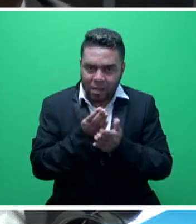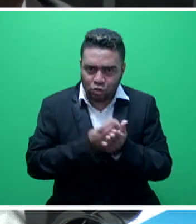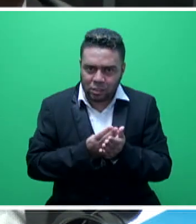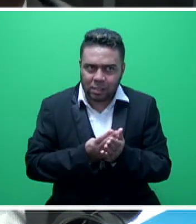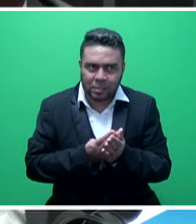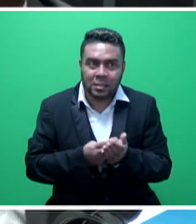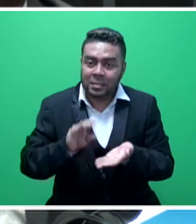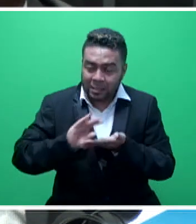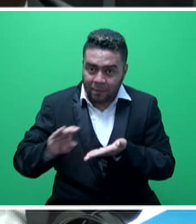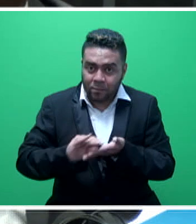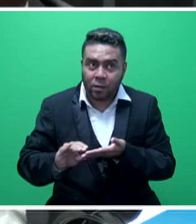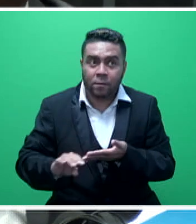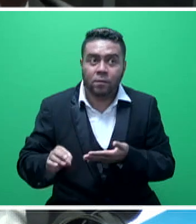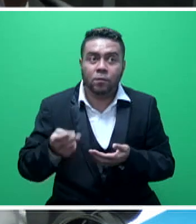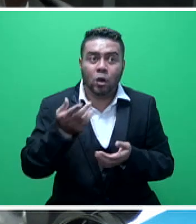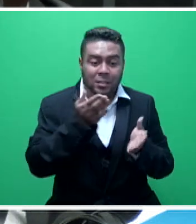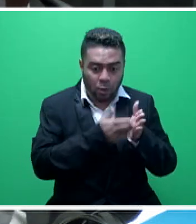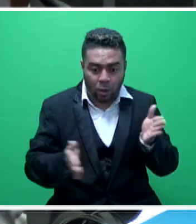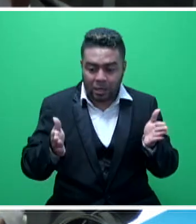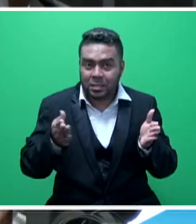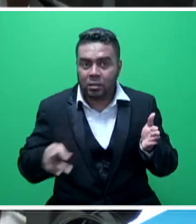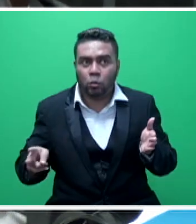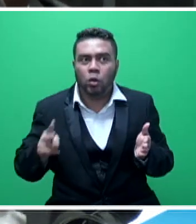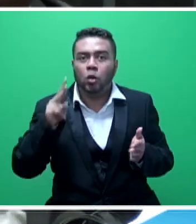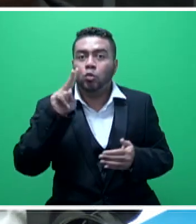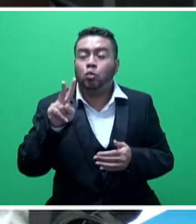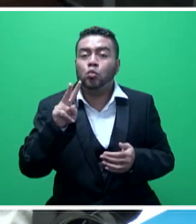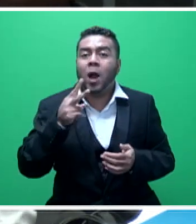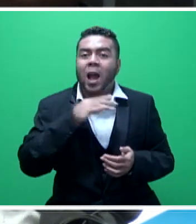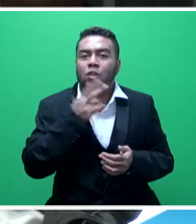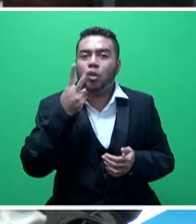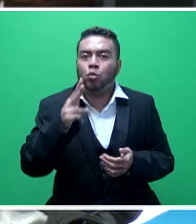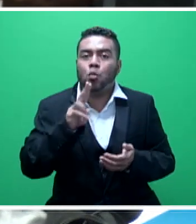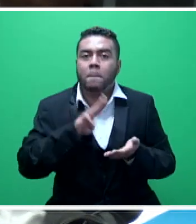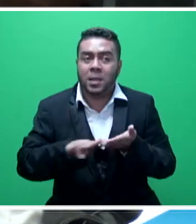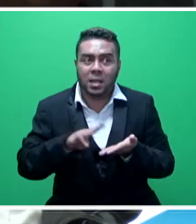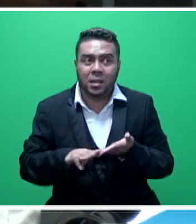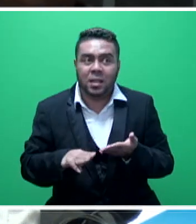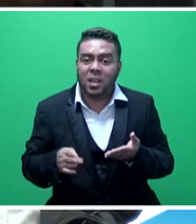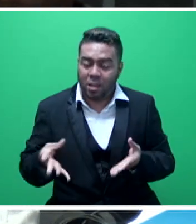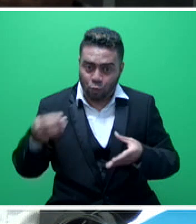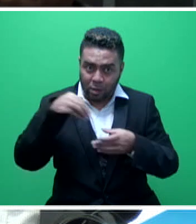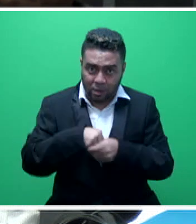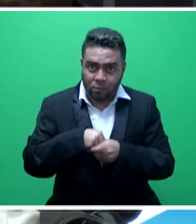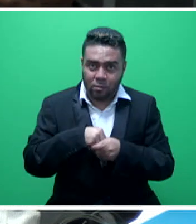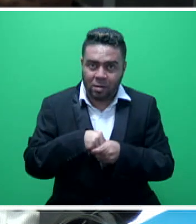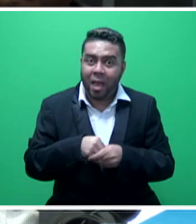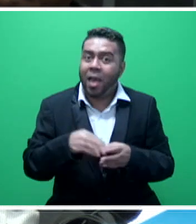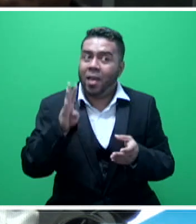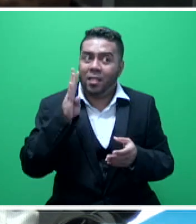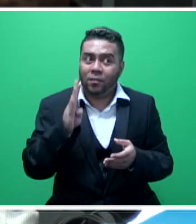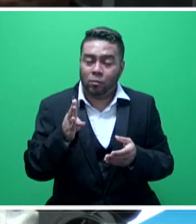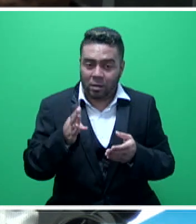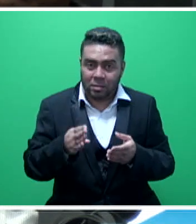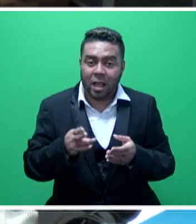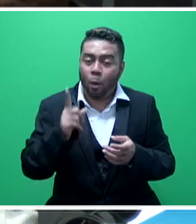bill, enrollment bill for Seg 1 and Seg 2 is 202 million. If we were to live within our means and the forecast